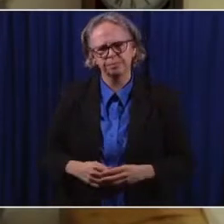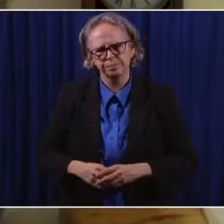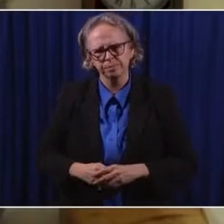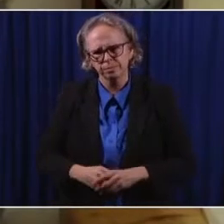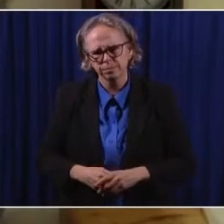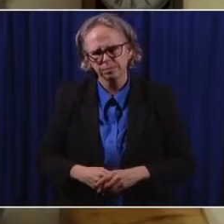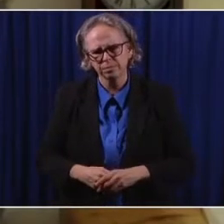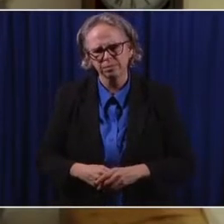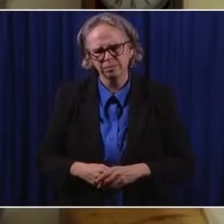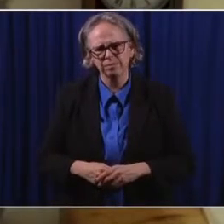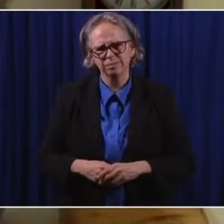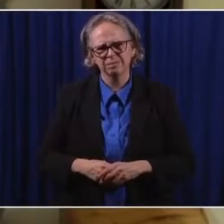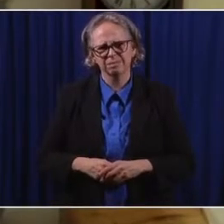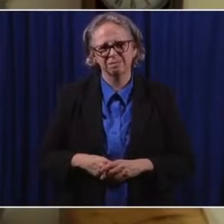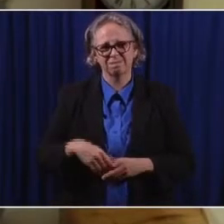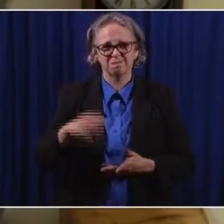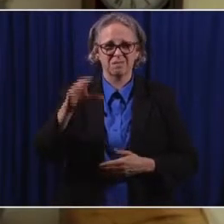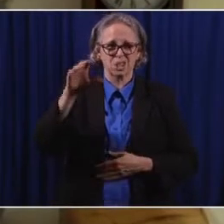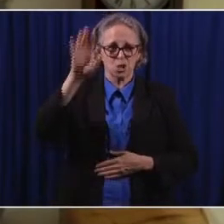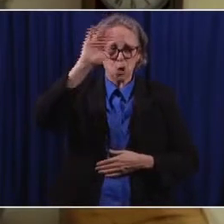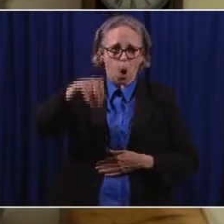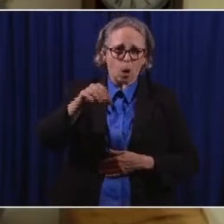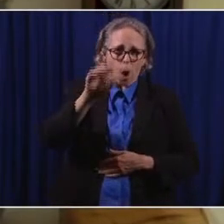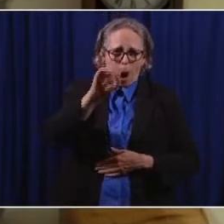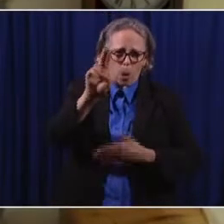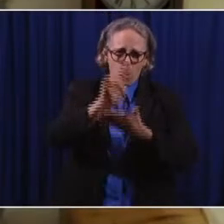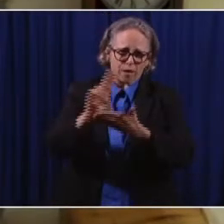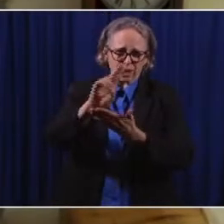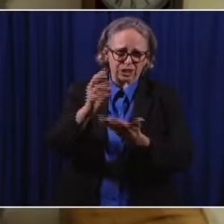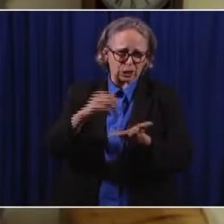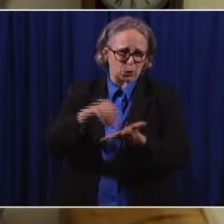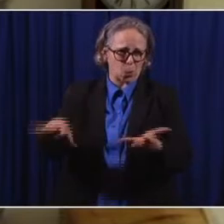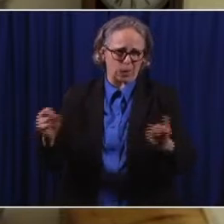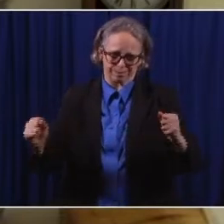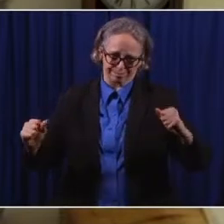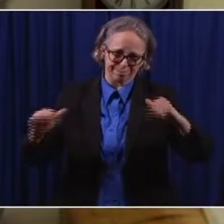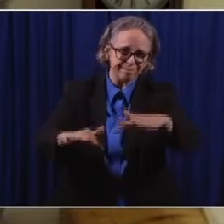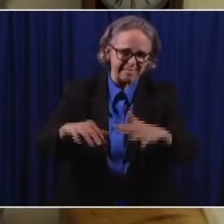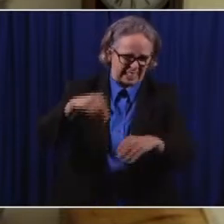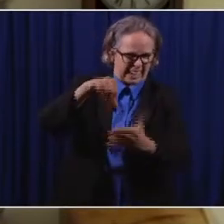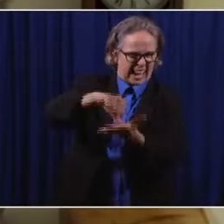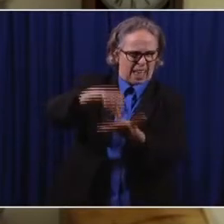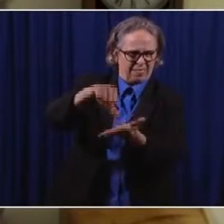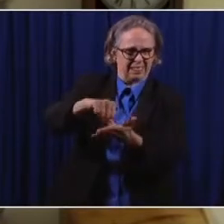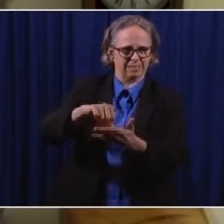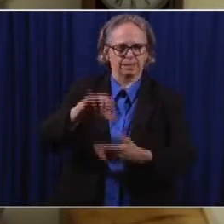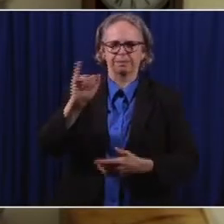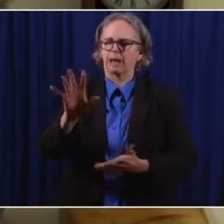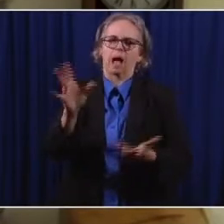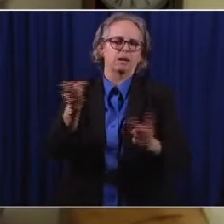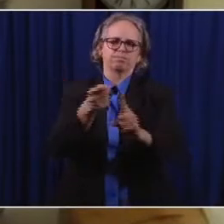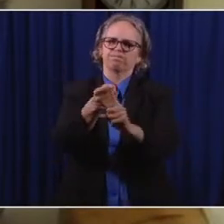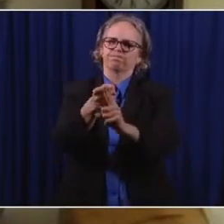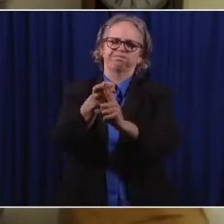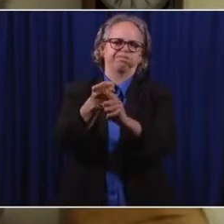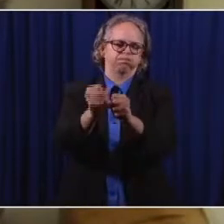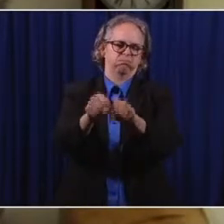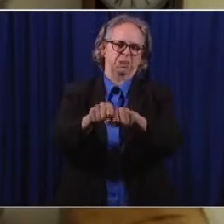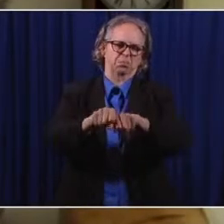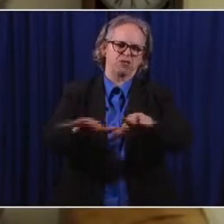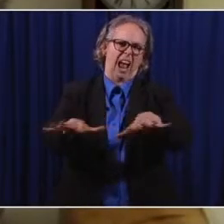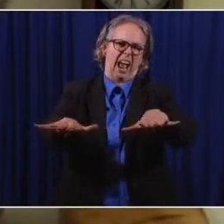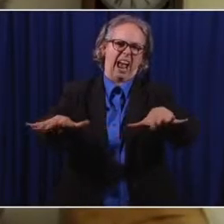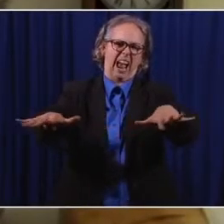How university students are certainly impacting the county. Outbreaks in Athens have been associated again with off-campus